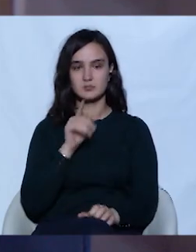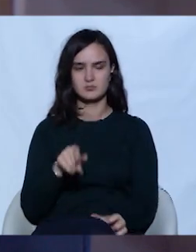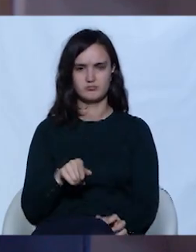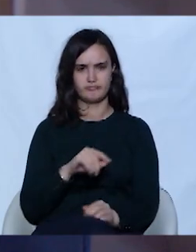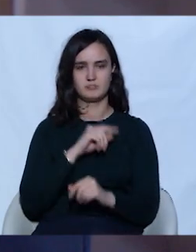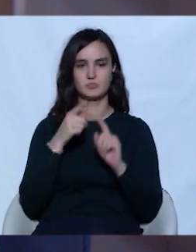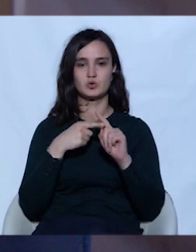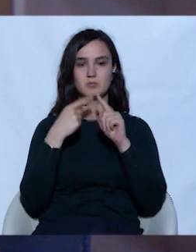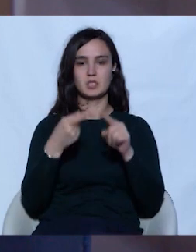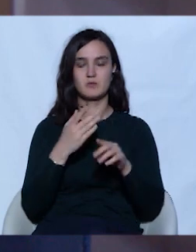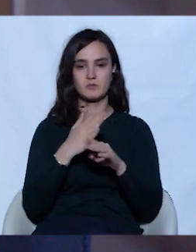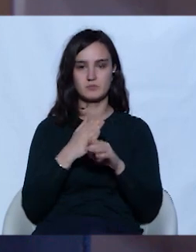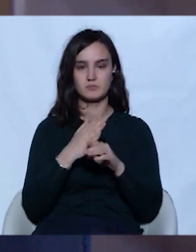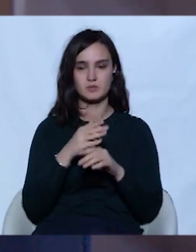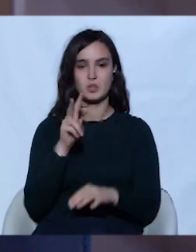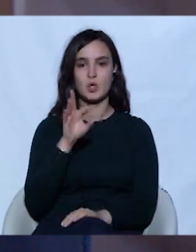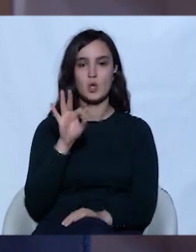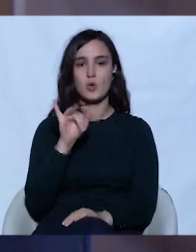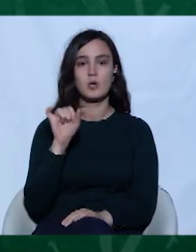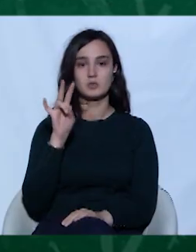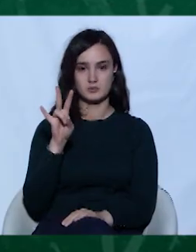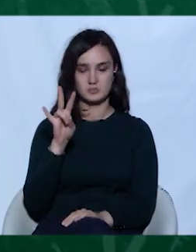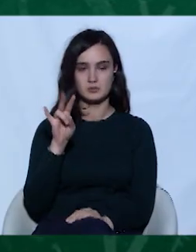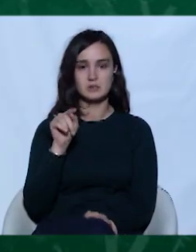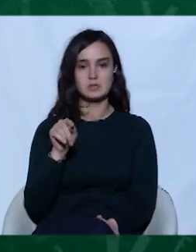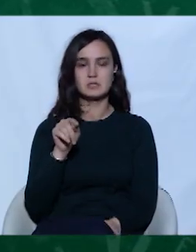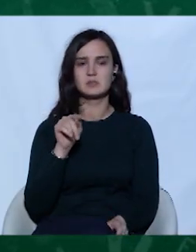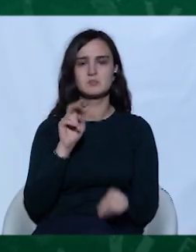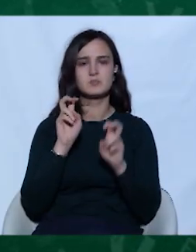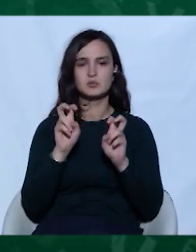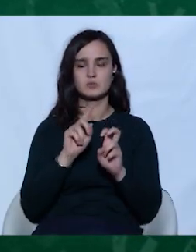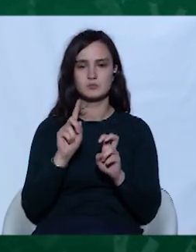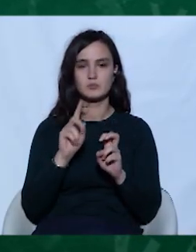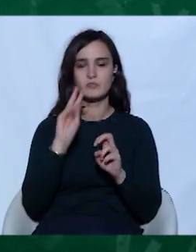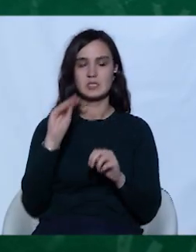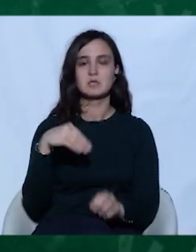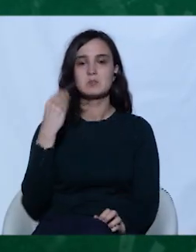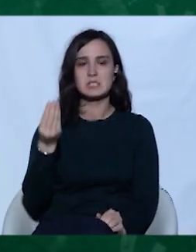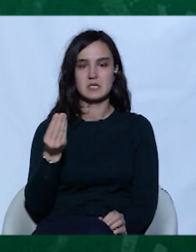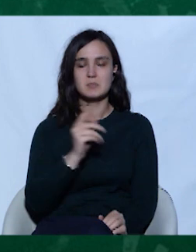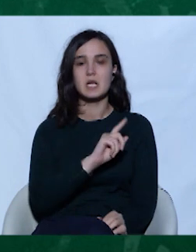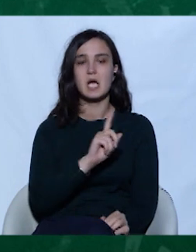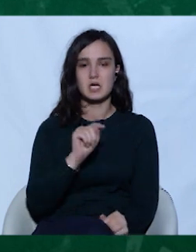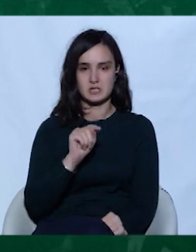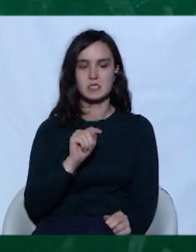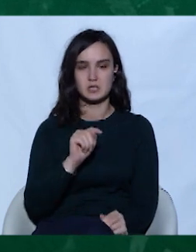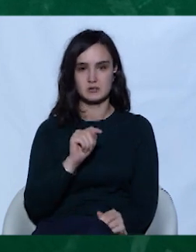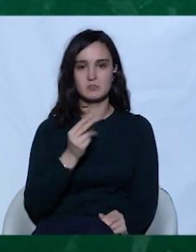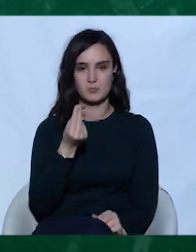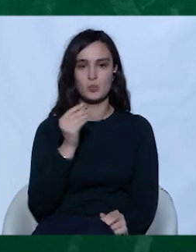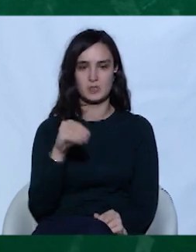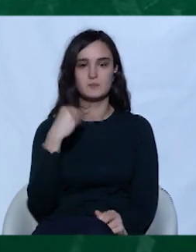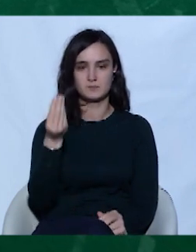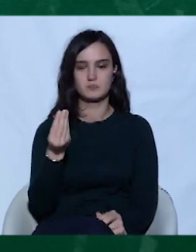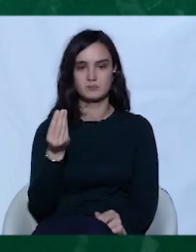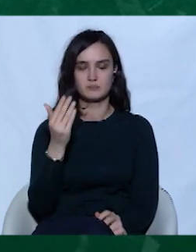Our next word is to meddle. And to meddle means to interfere or get involved in